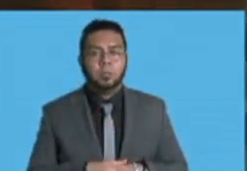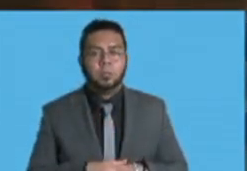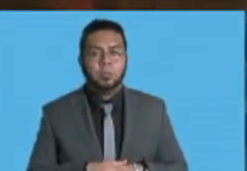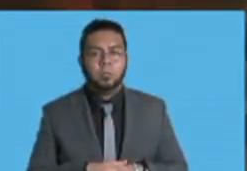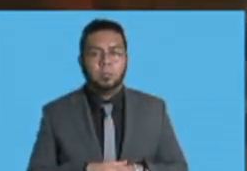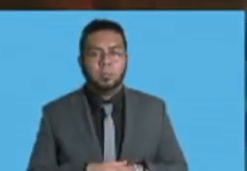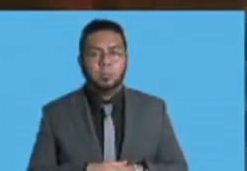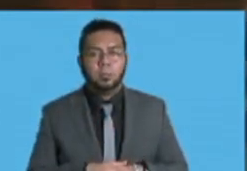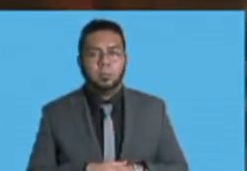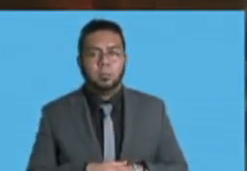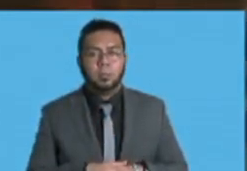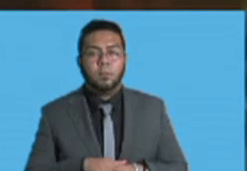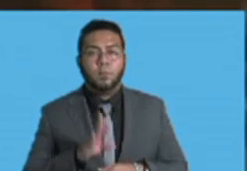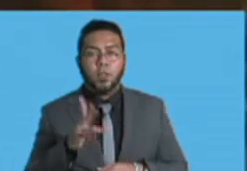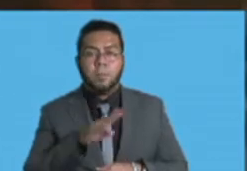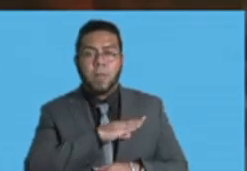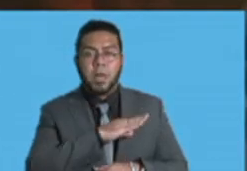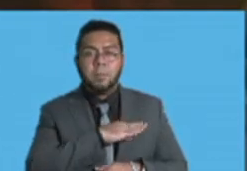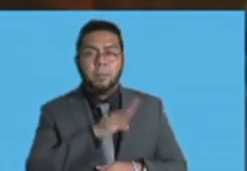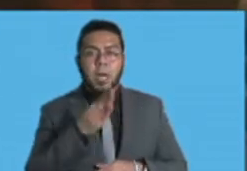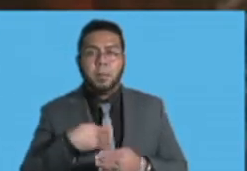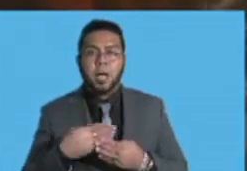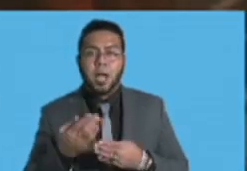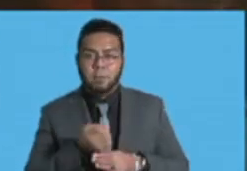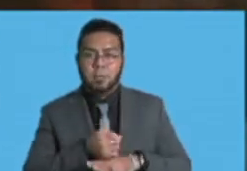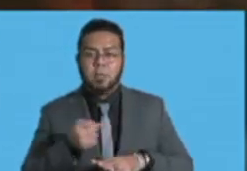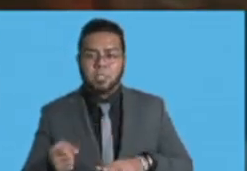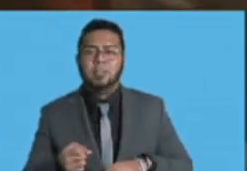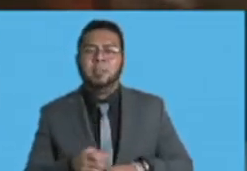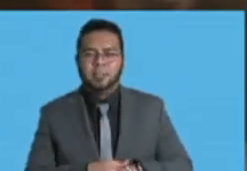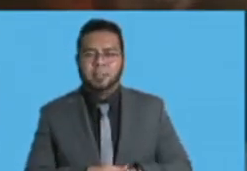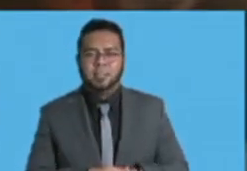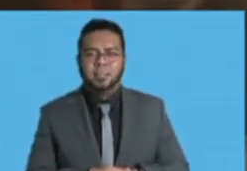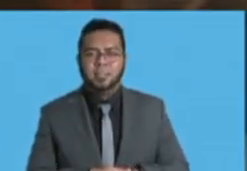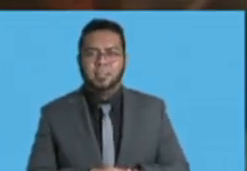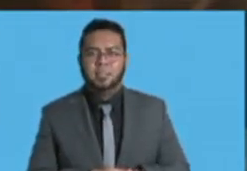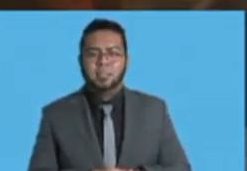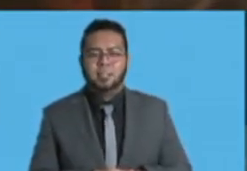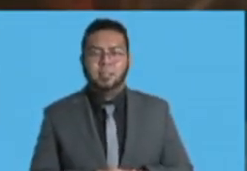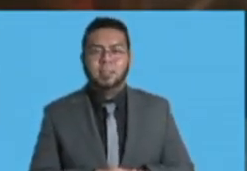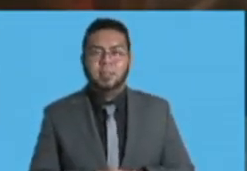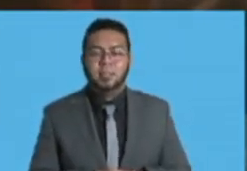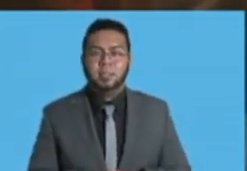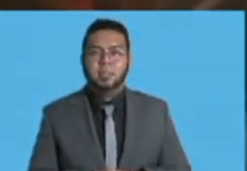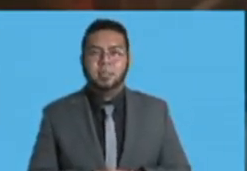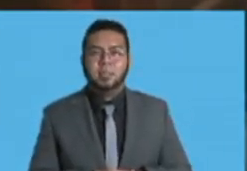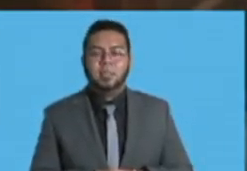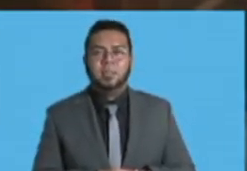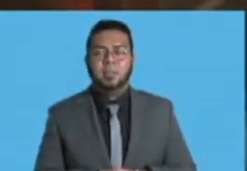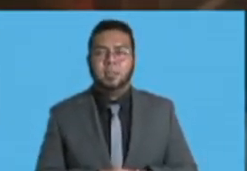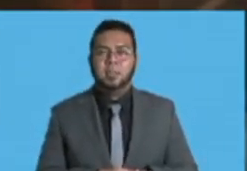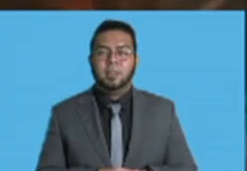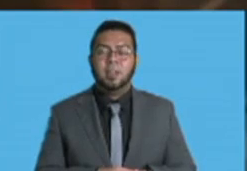the Bainimarama government. Enormous progress has already been made, and